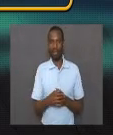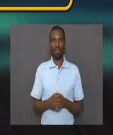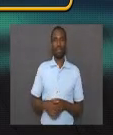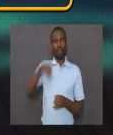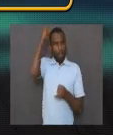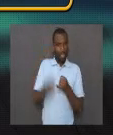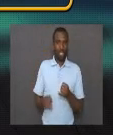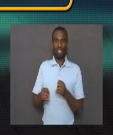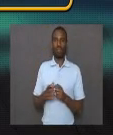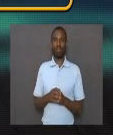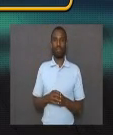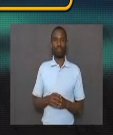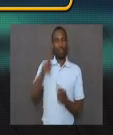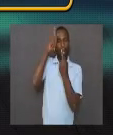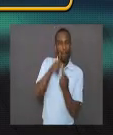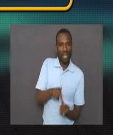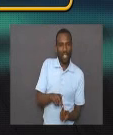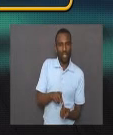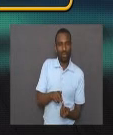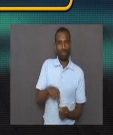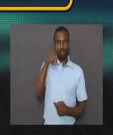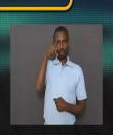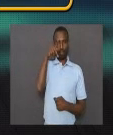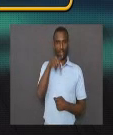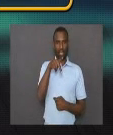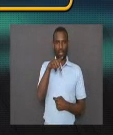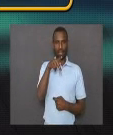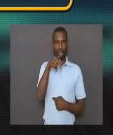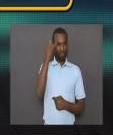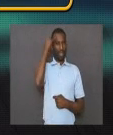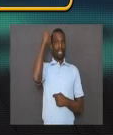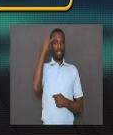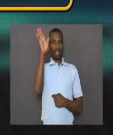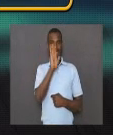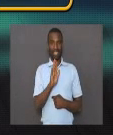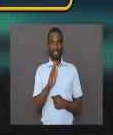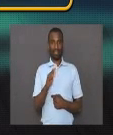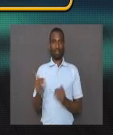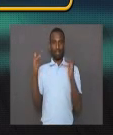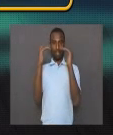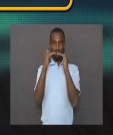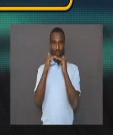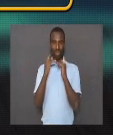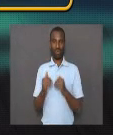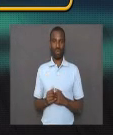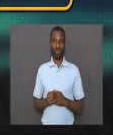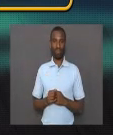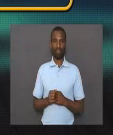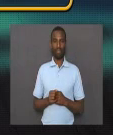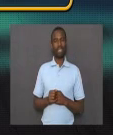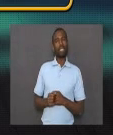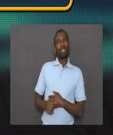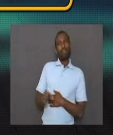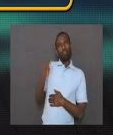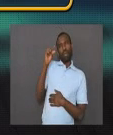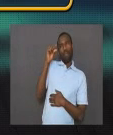Finally, the pressure of an ideal gas can be written in terms of